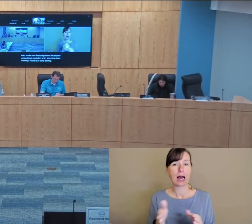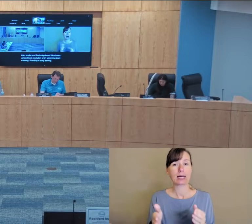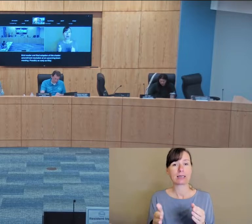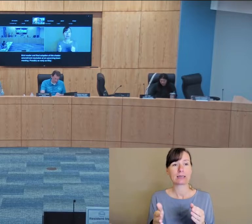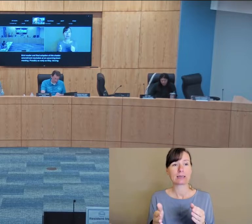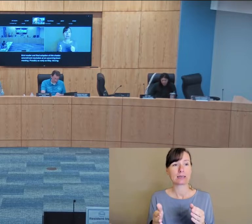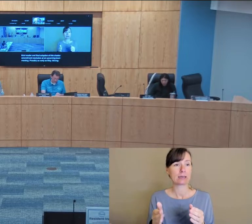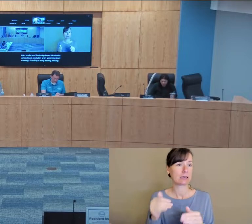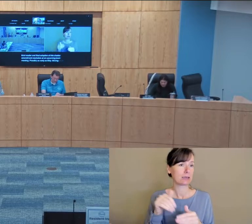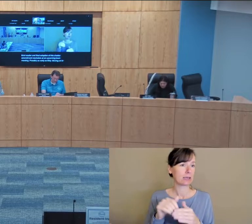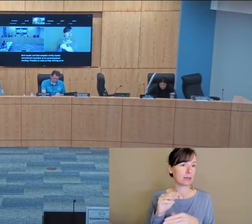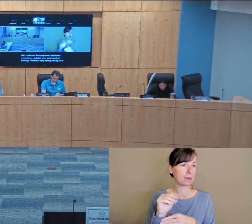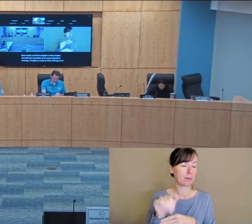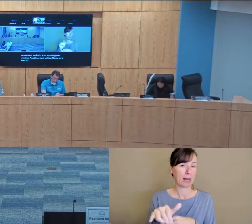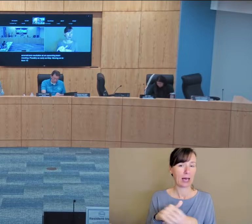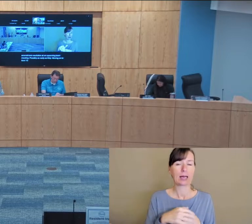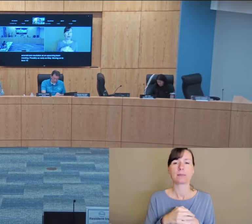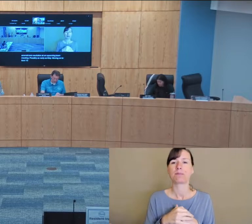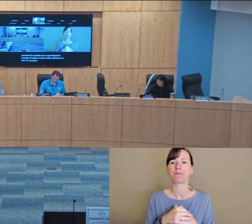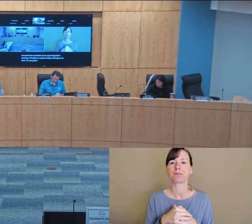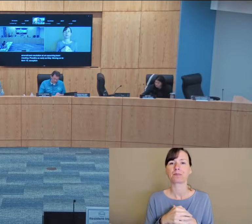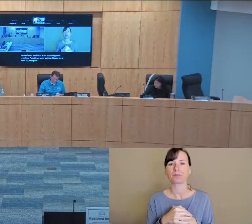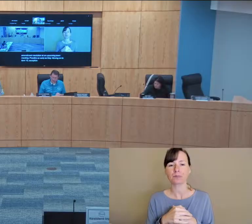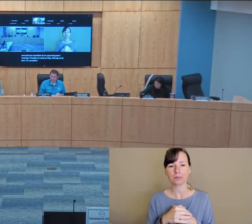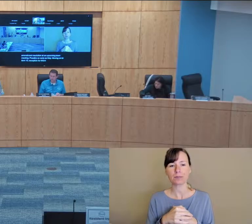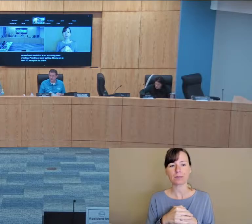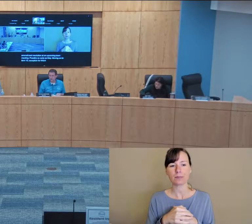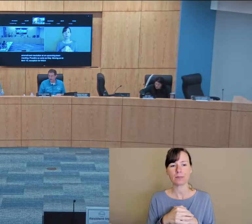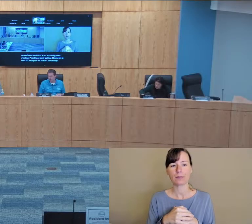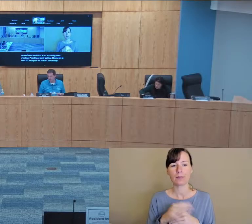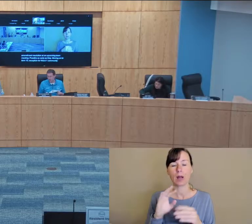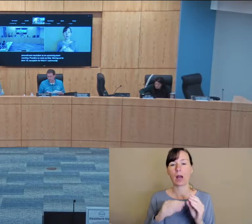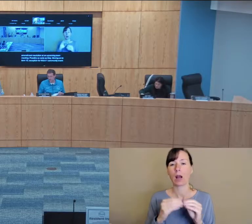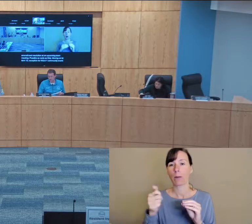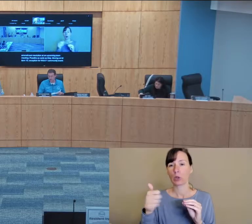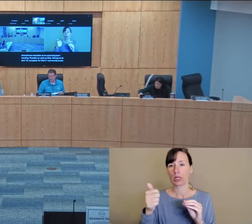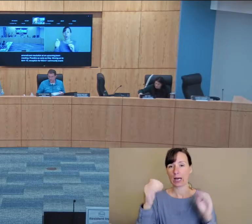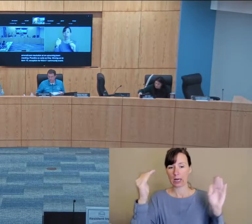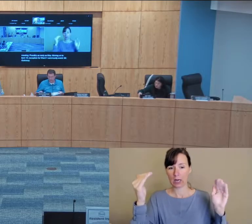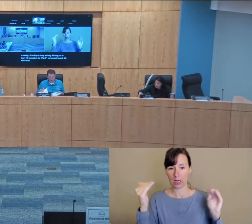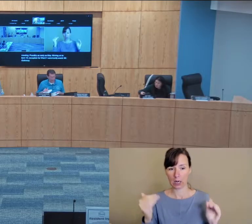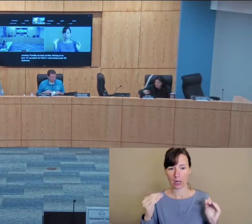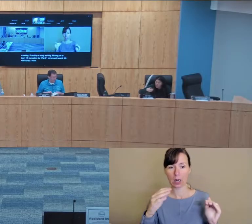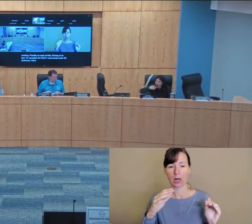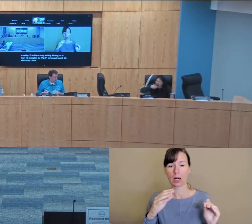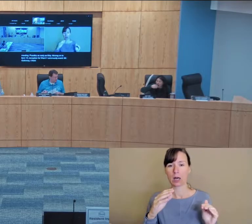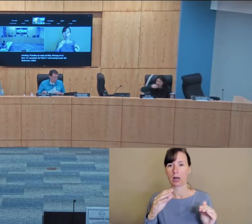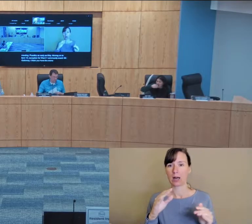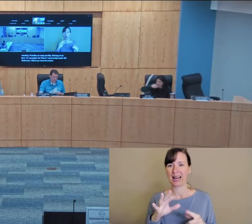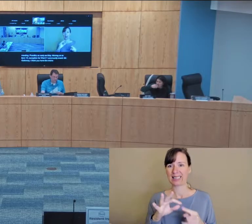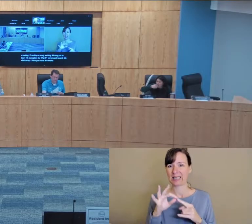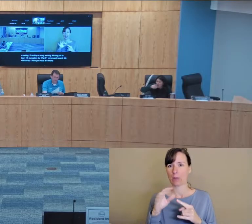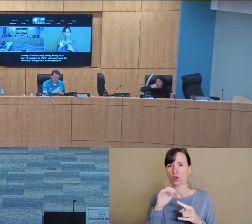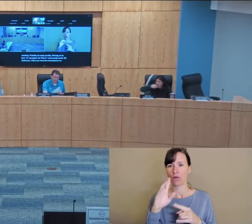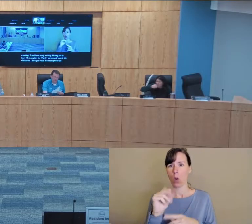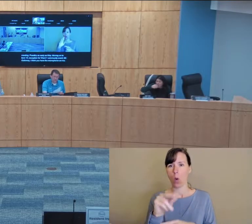Moving on to item 10, exception for Ward 1 community event. Mr. Galloway, I think you have the microphone on